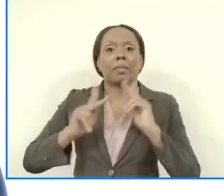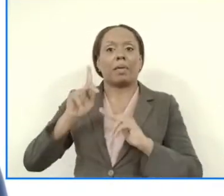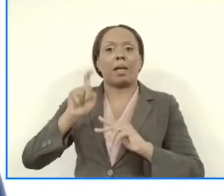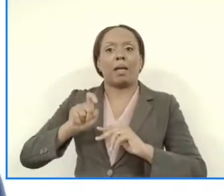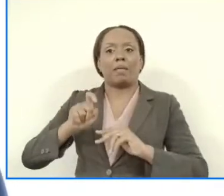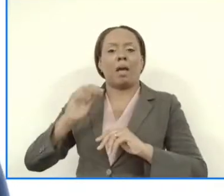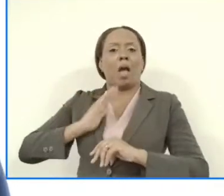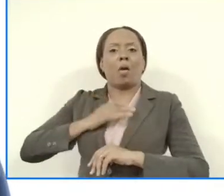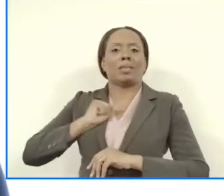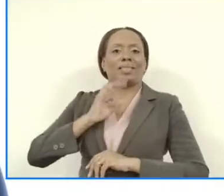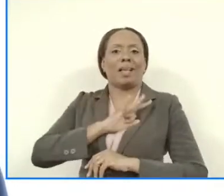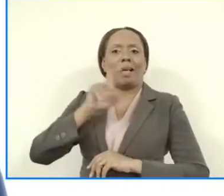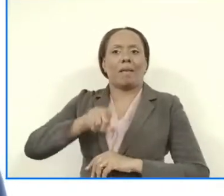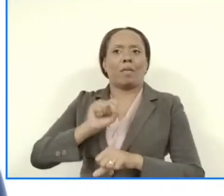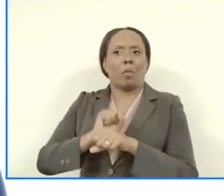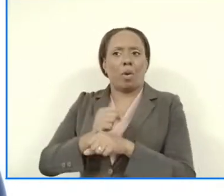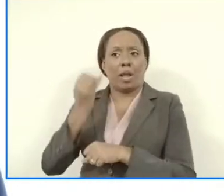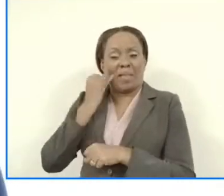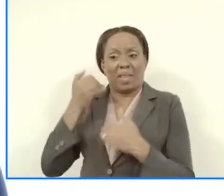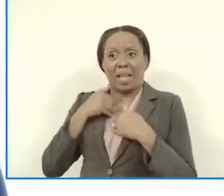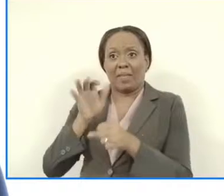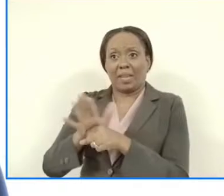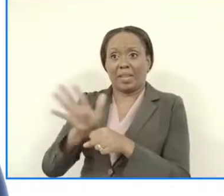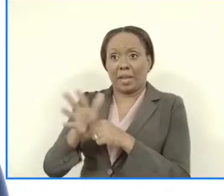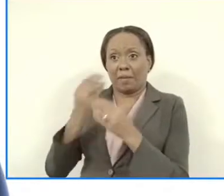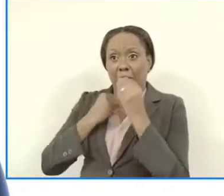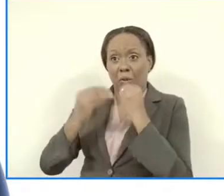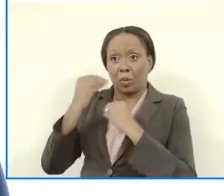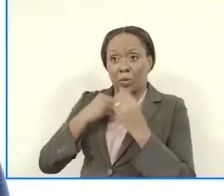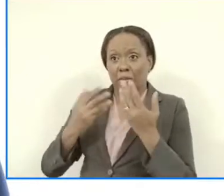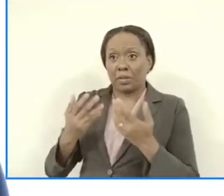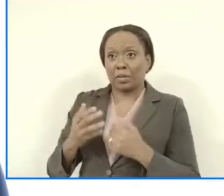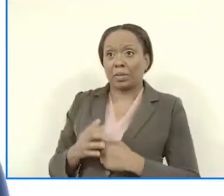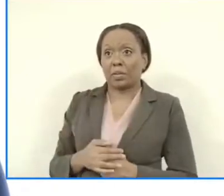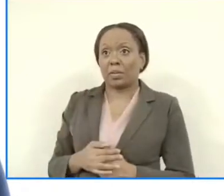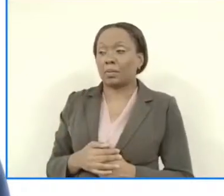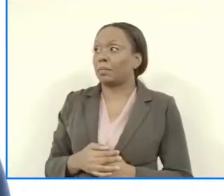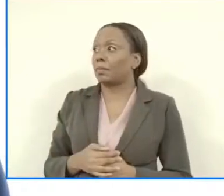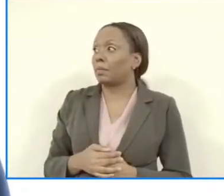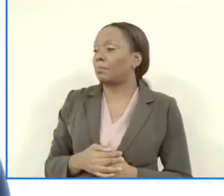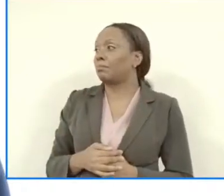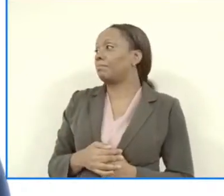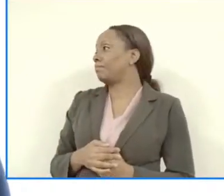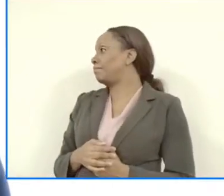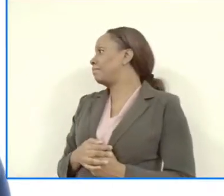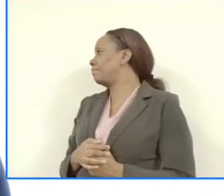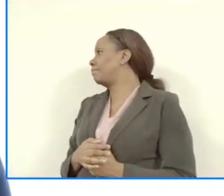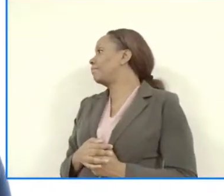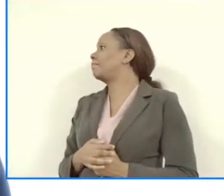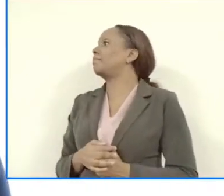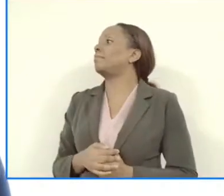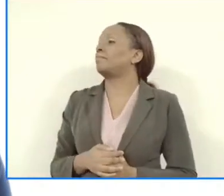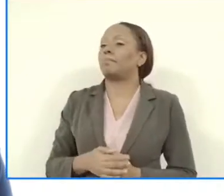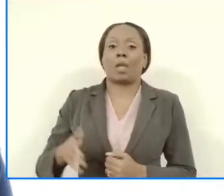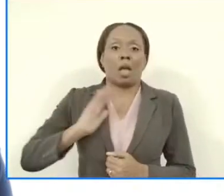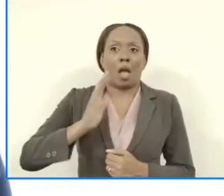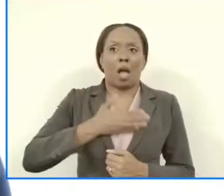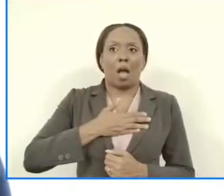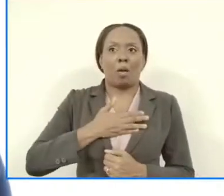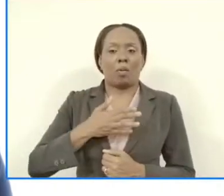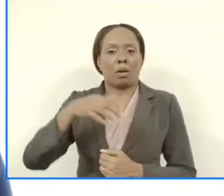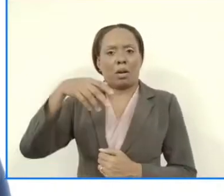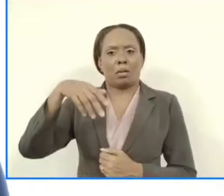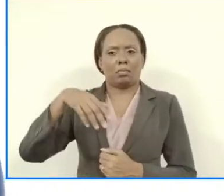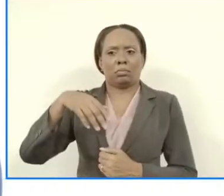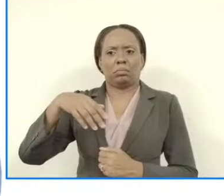field. All of those things are accounted for. Then checks of our substations, our equipment, our generating plants, all of our